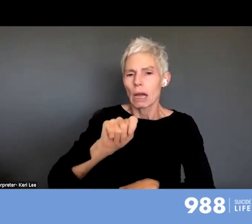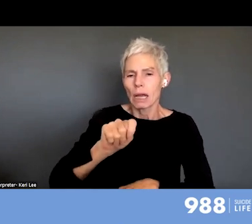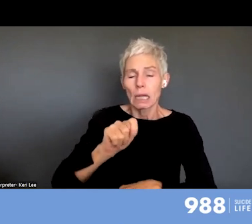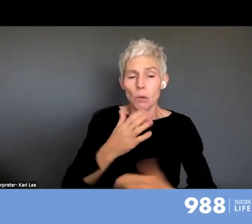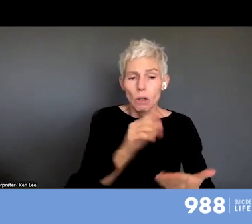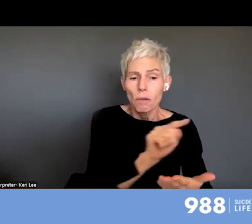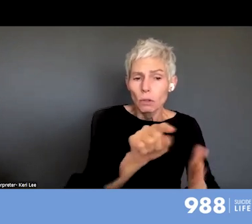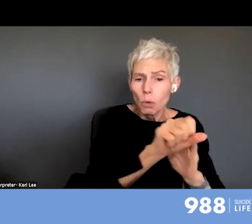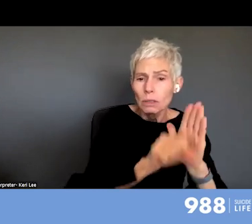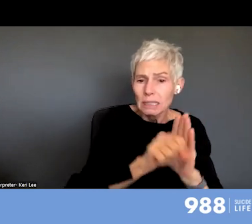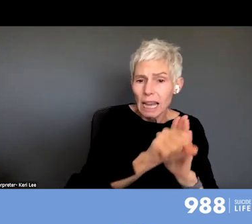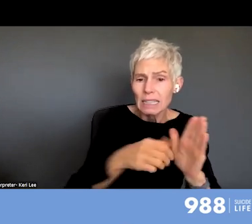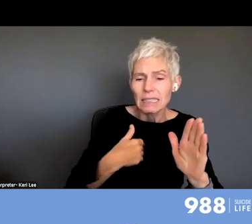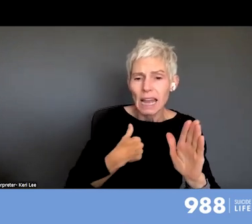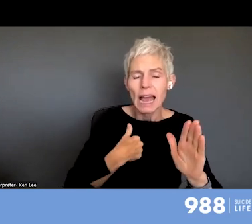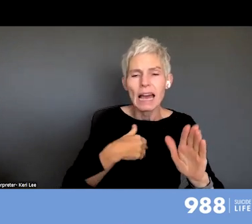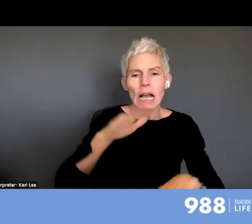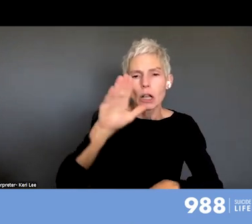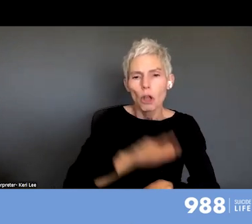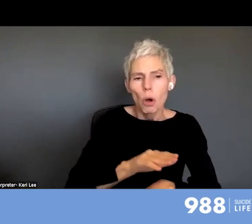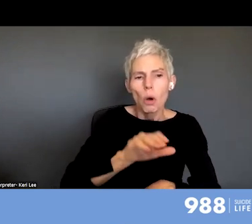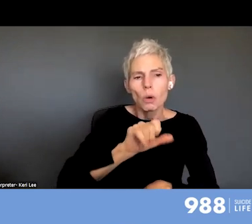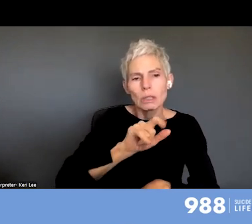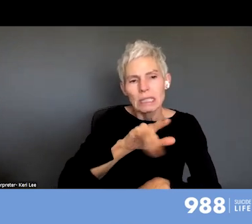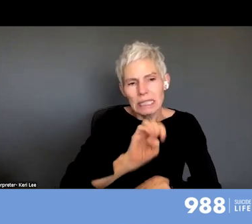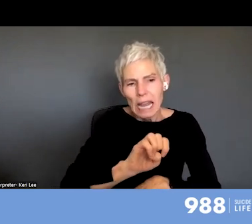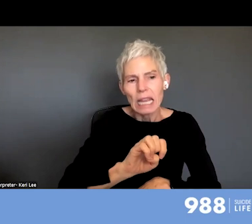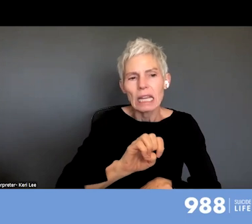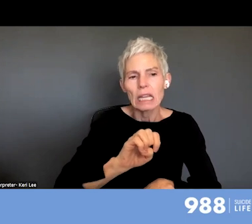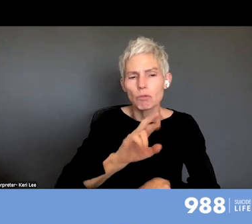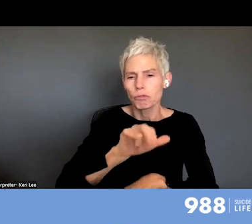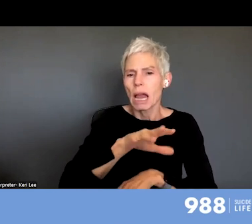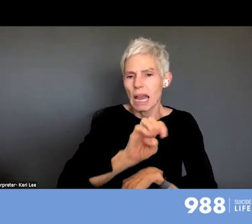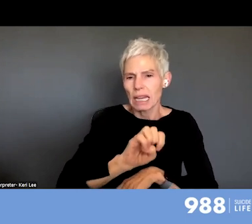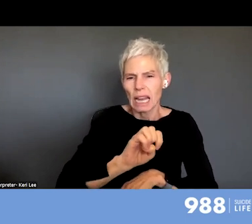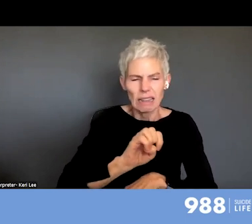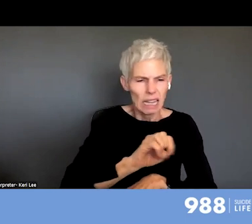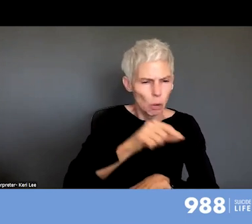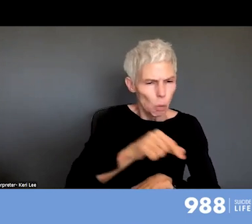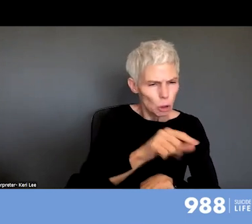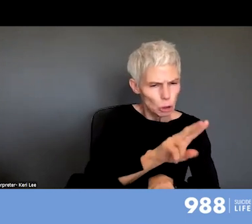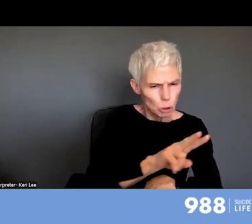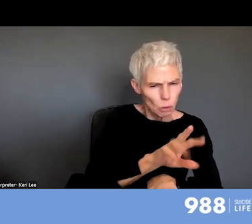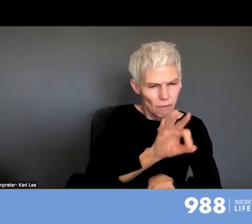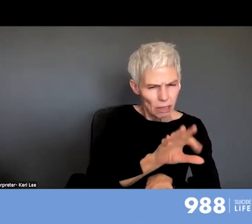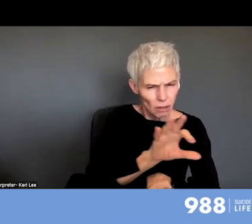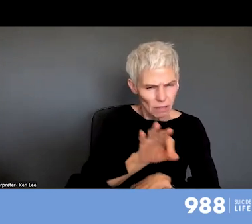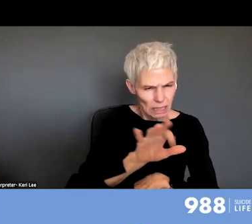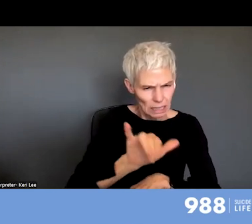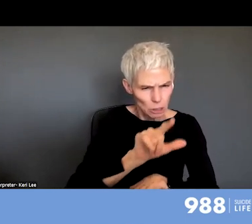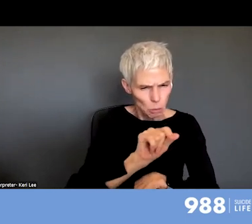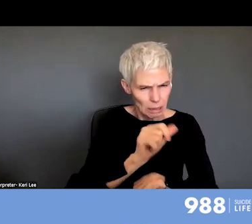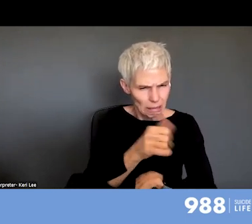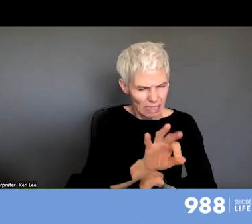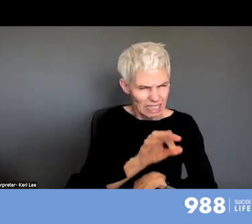who had what was considered a low in-state answer rate per, I think it was Q2 of federal fiscal year 2019, if memory serves. And they